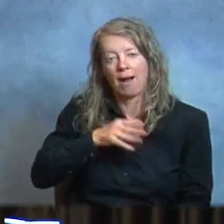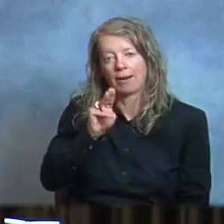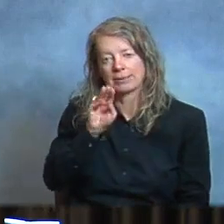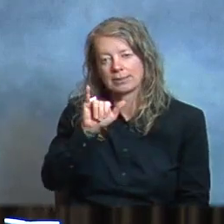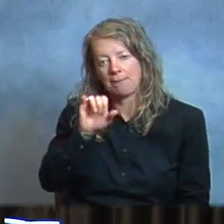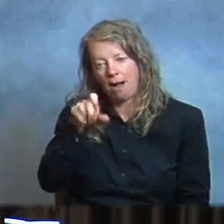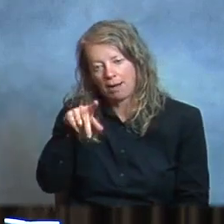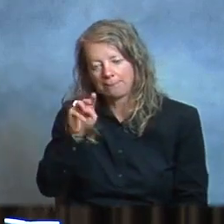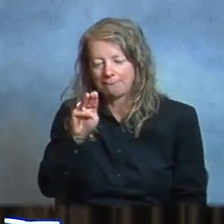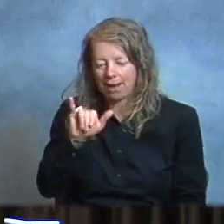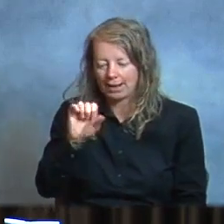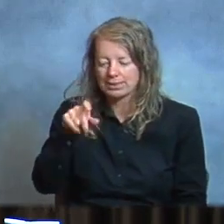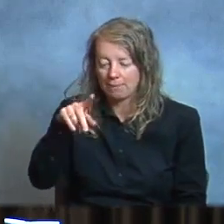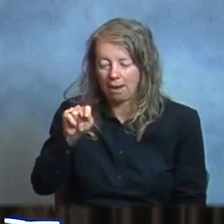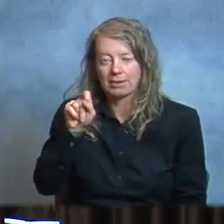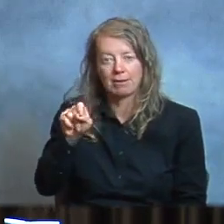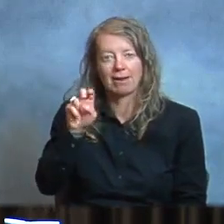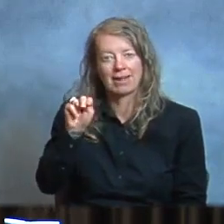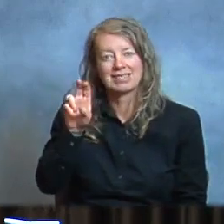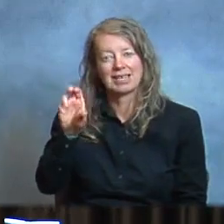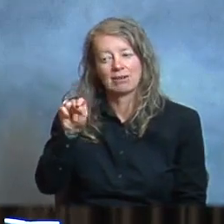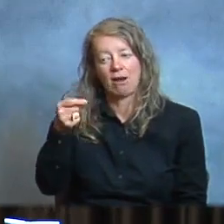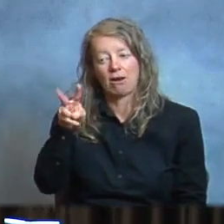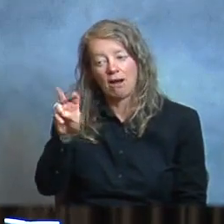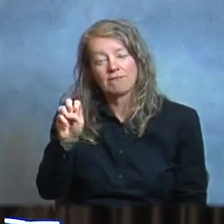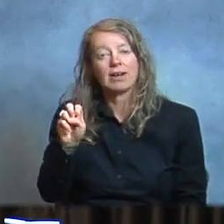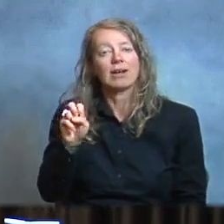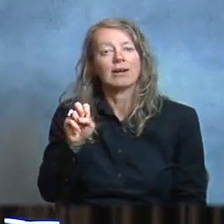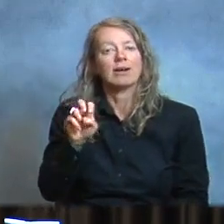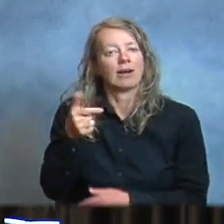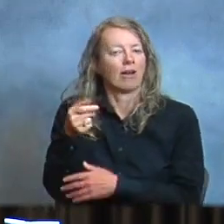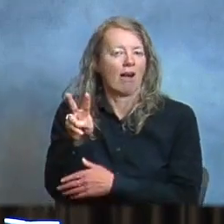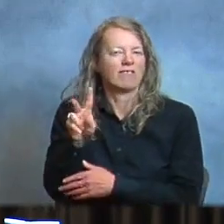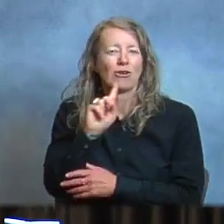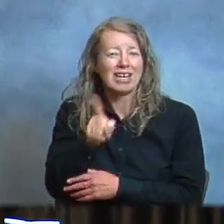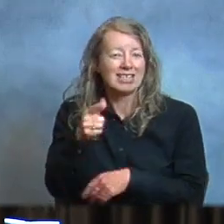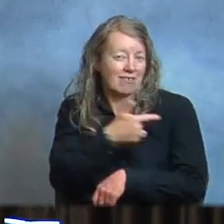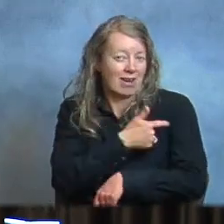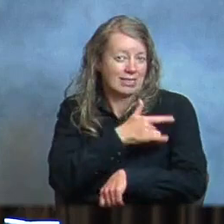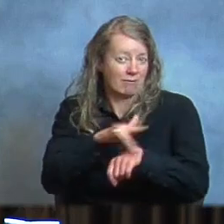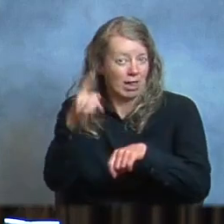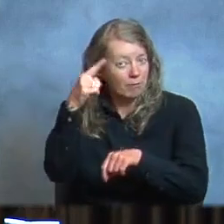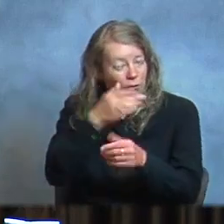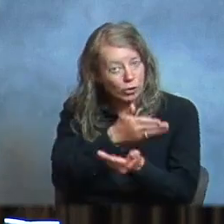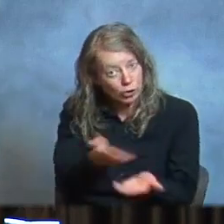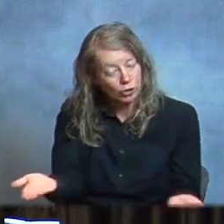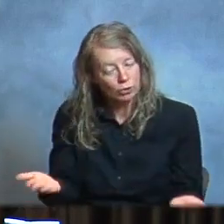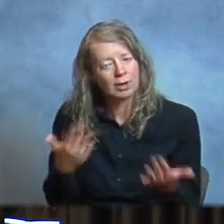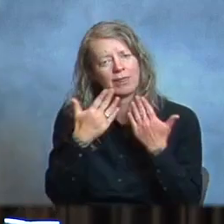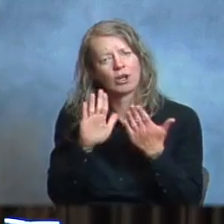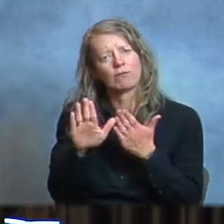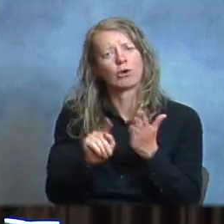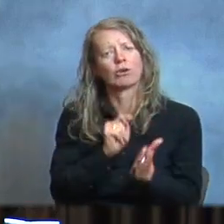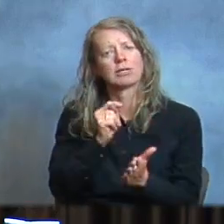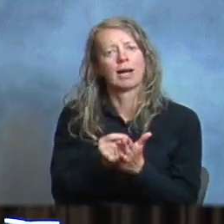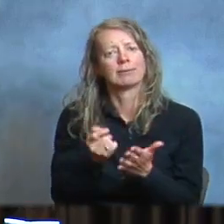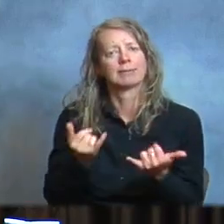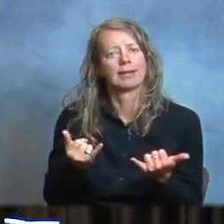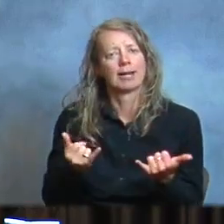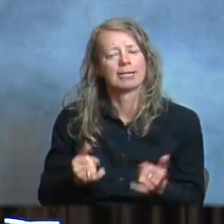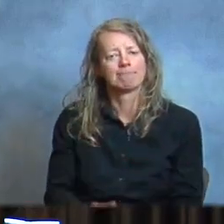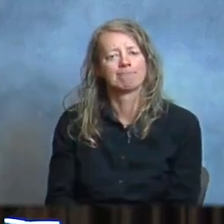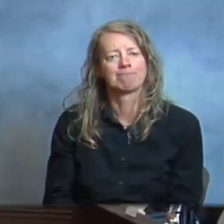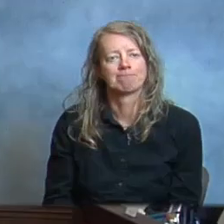myspot.nc.gov. And just remember, there is a vaccine for you. Thank you so much for your time today.